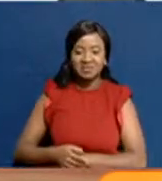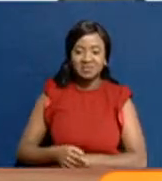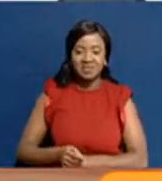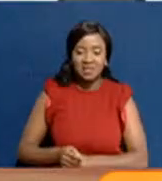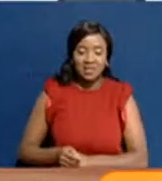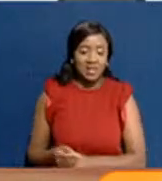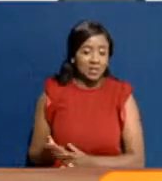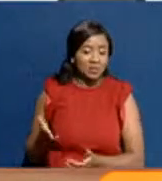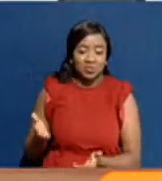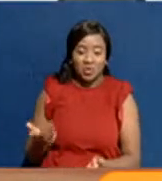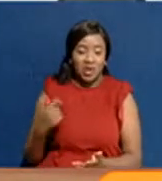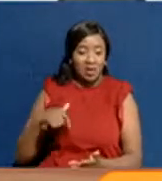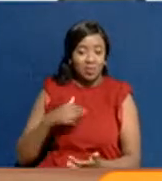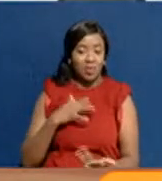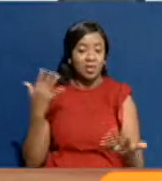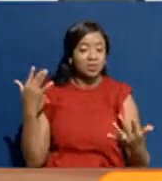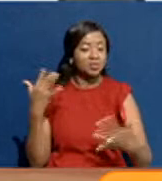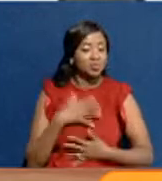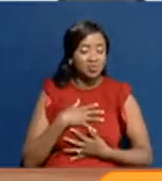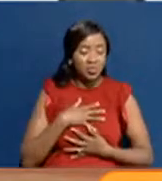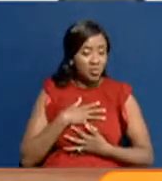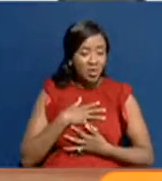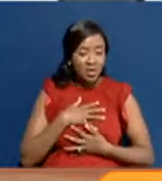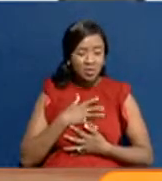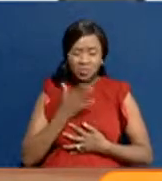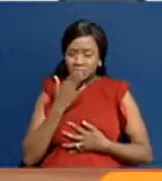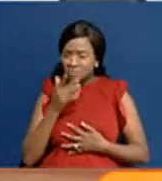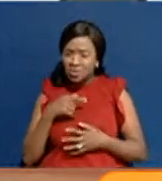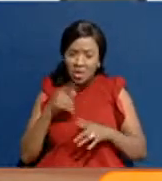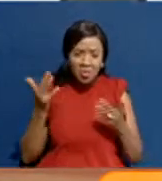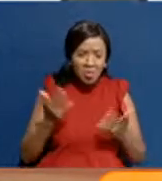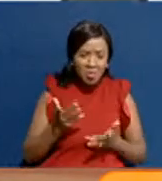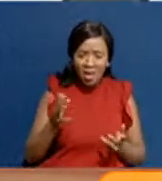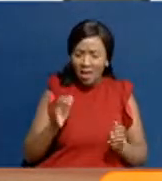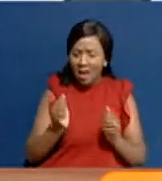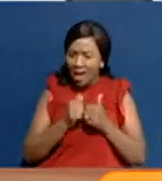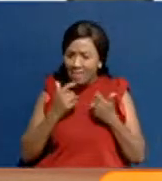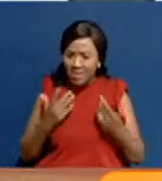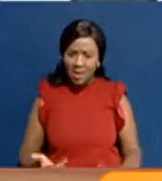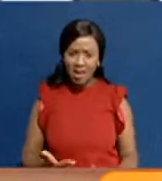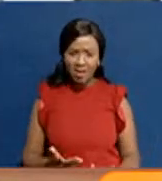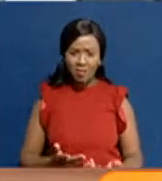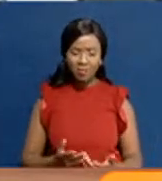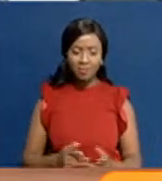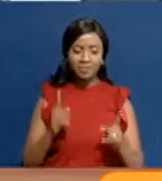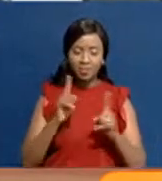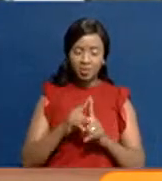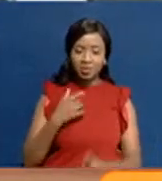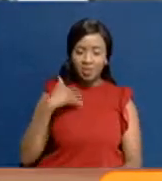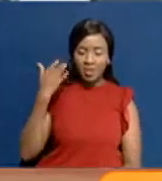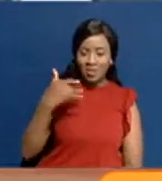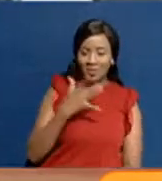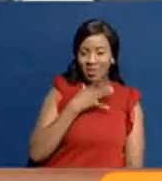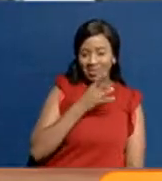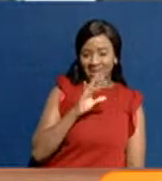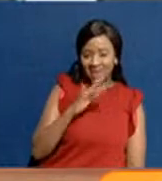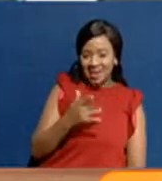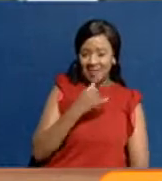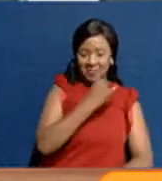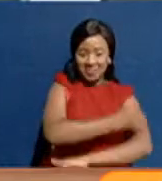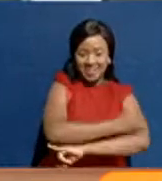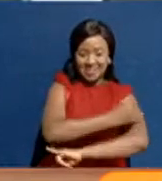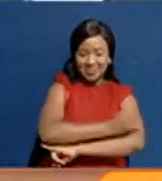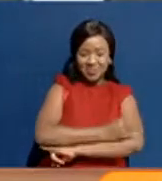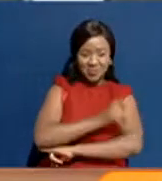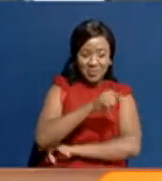And shock. And oh shock. My gosh, yes. Where is it? How did that happen? Yeah. And I always like the way the institutions that